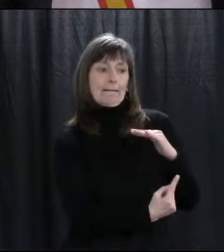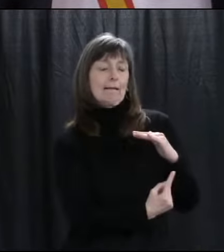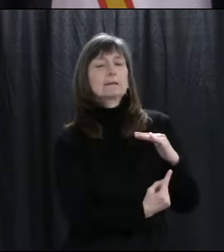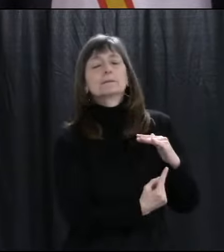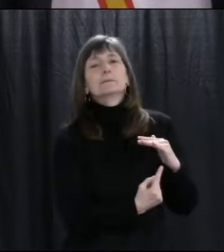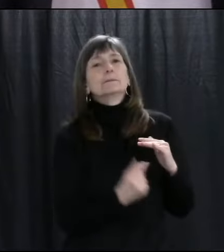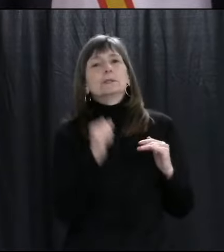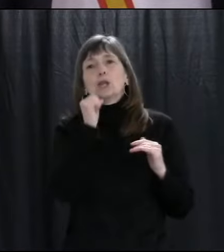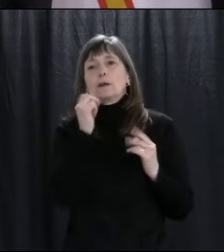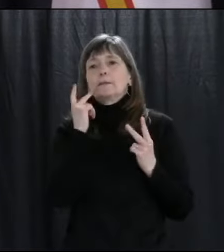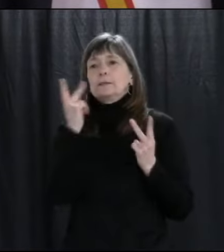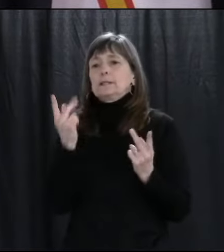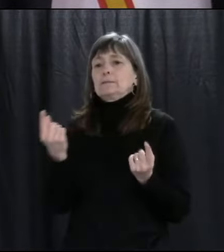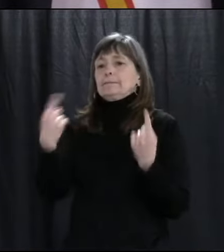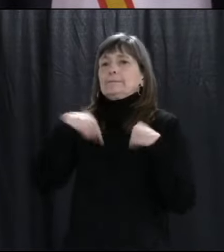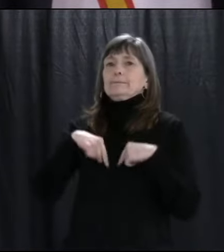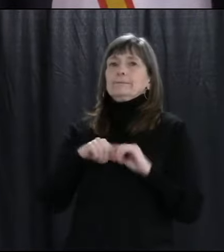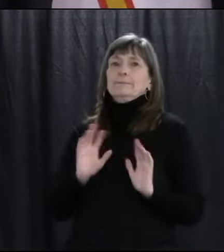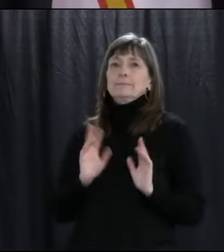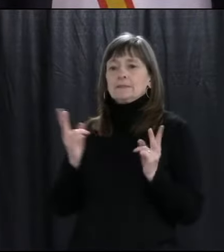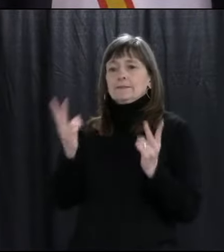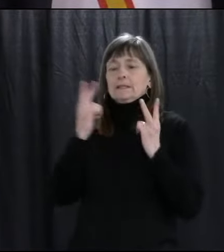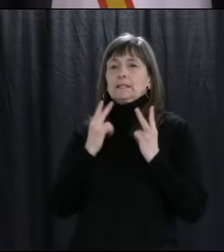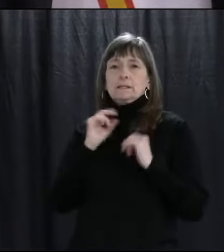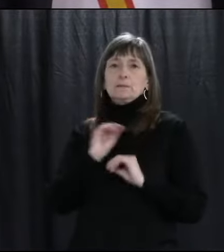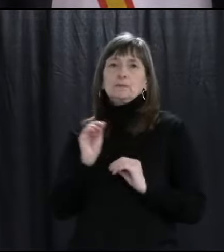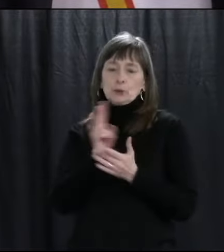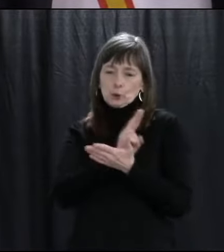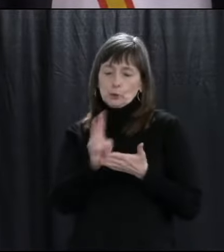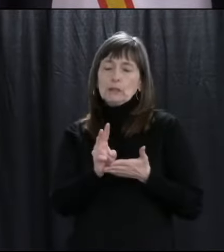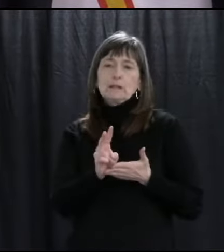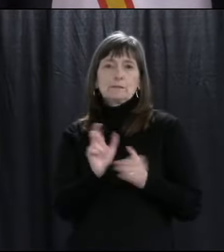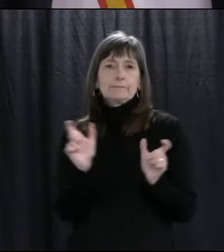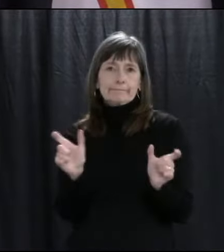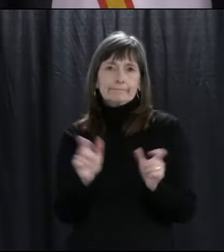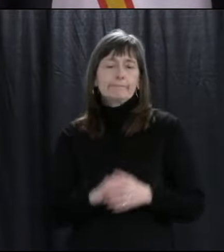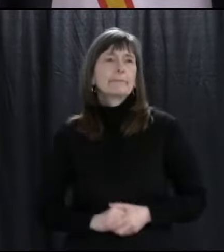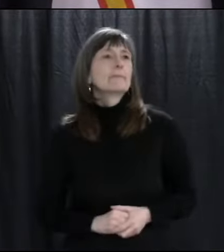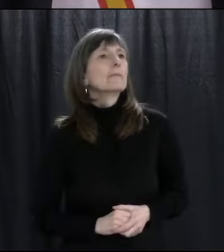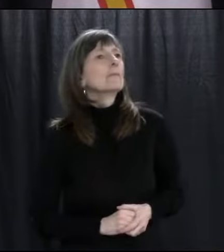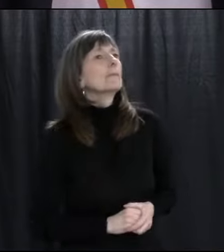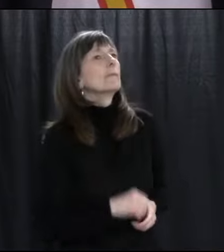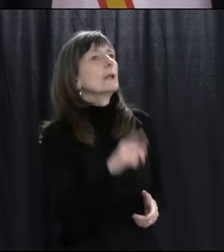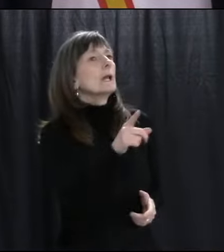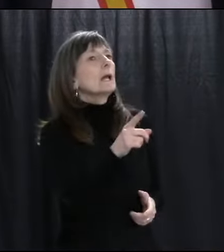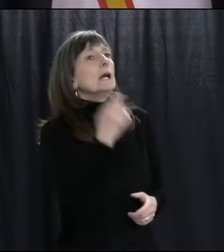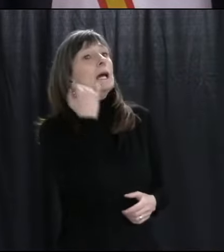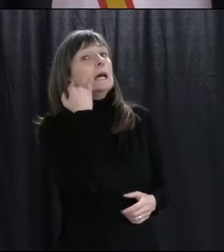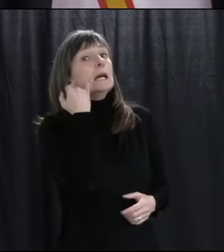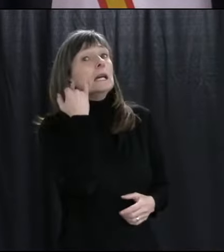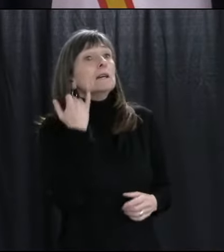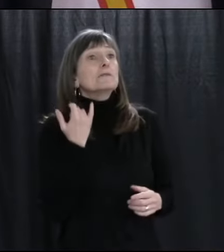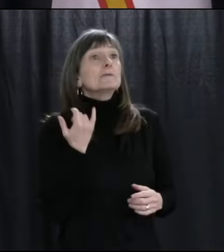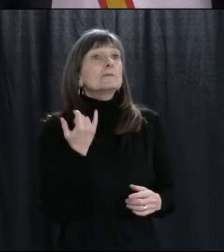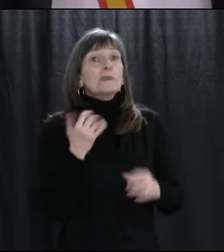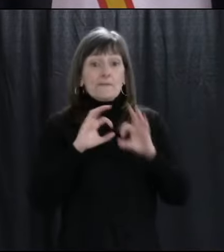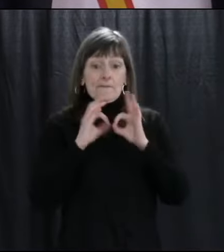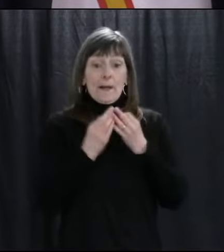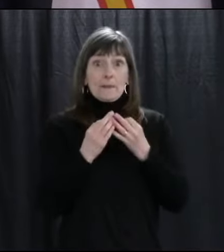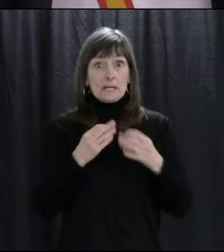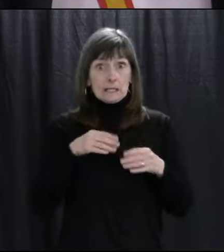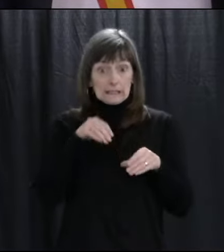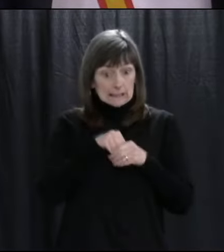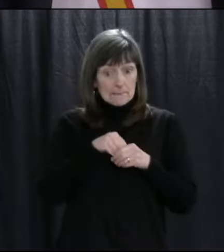to be, we think that could be avoided for a 2-week period. What about interacting with family who may be in the same house